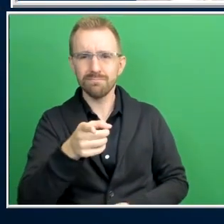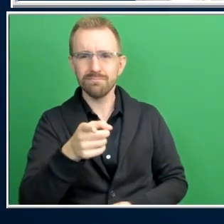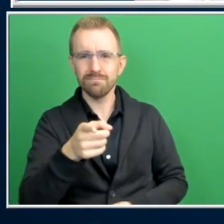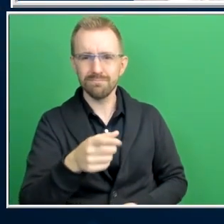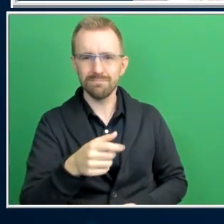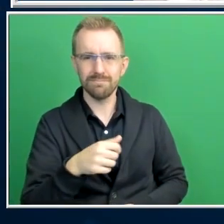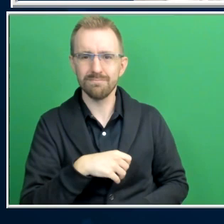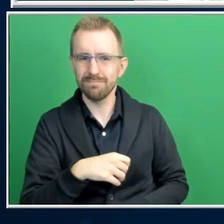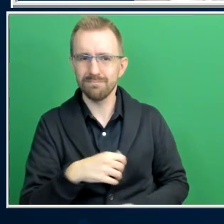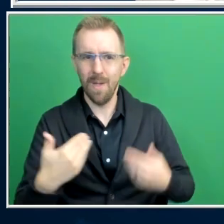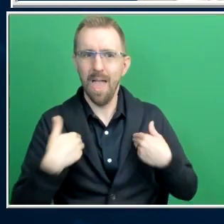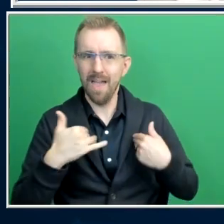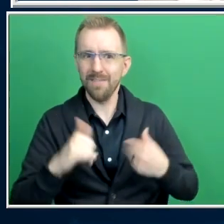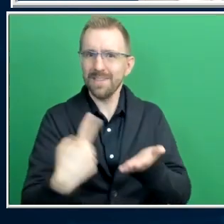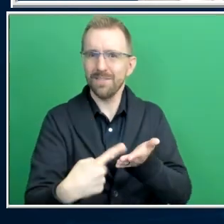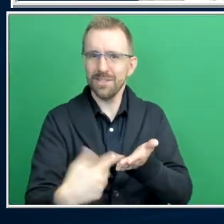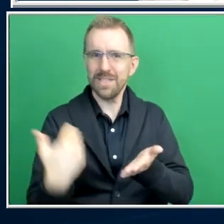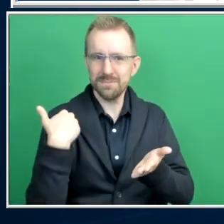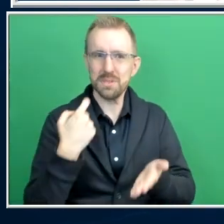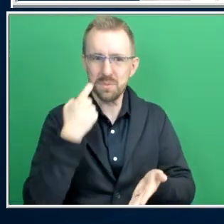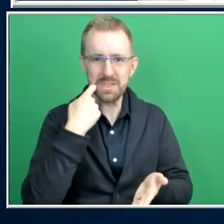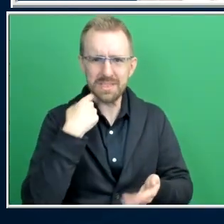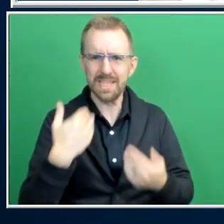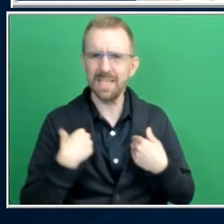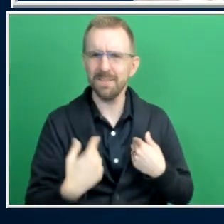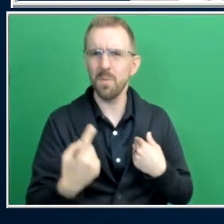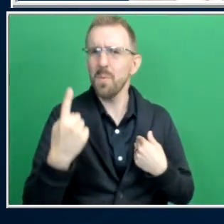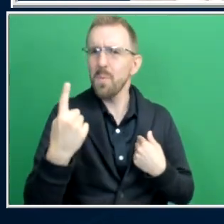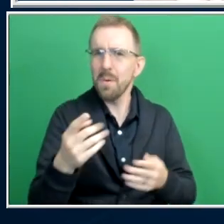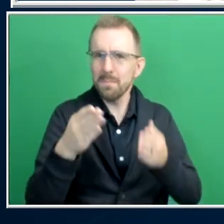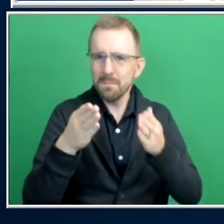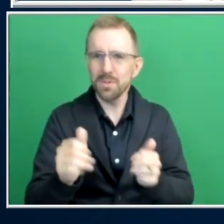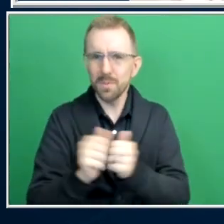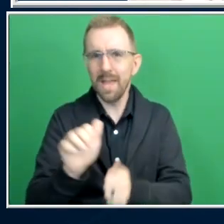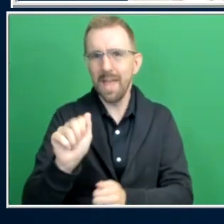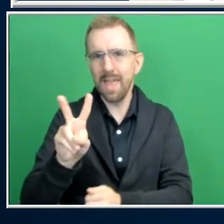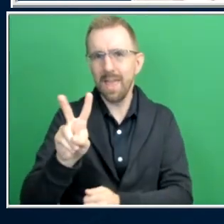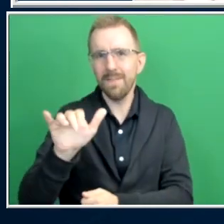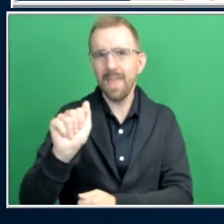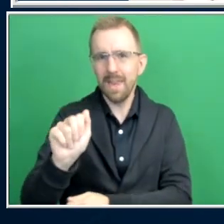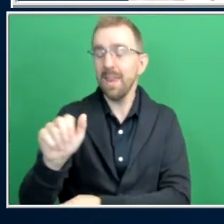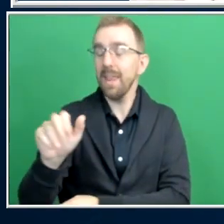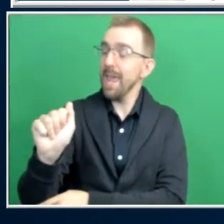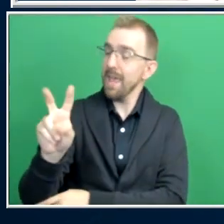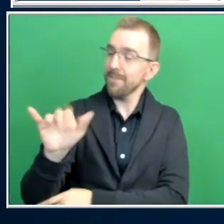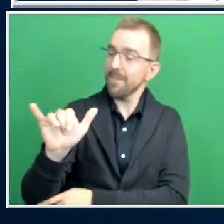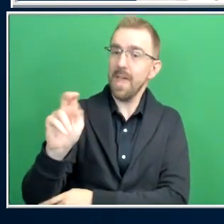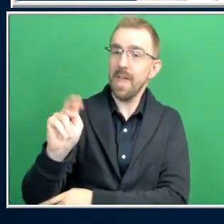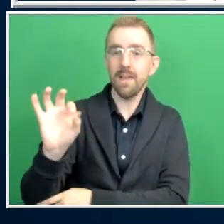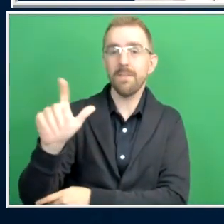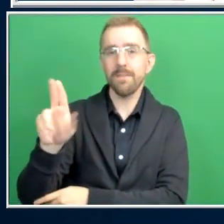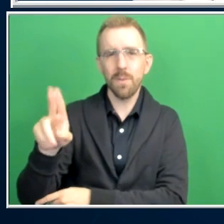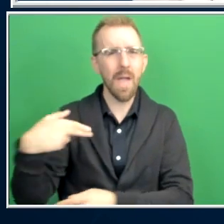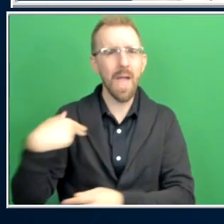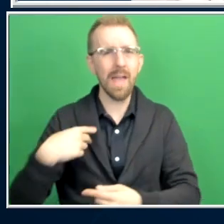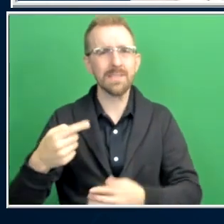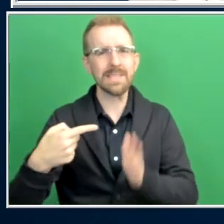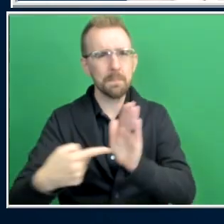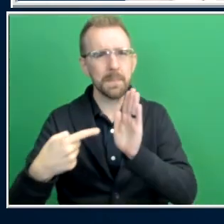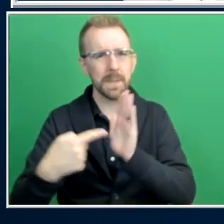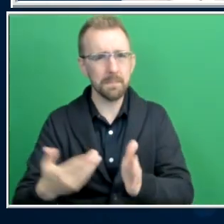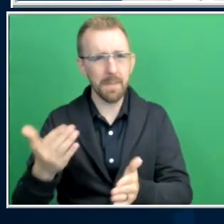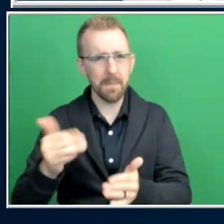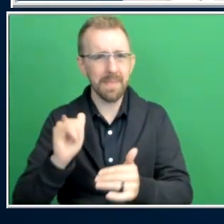having this conversation. We're like, yeah, they got one person who had avian flu. It's not, the others just had symptoms, which could have been the common cold,